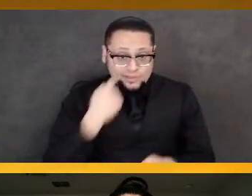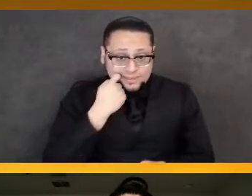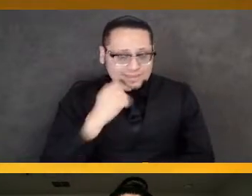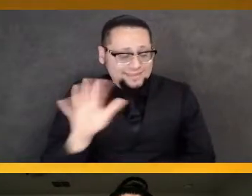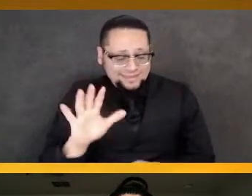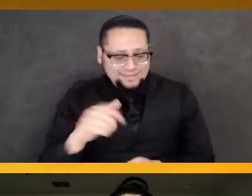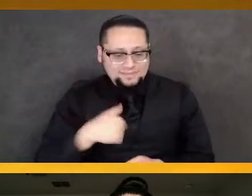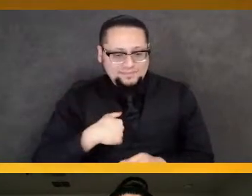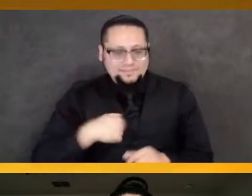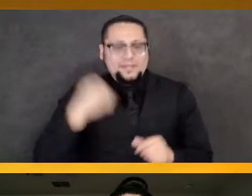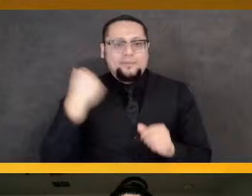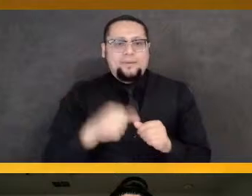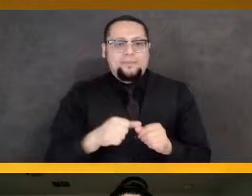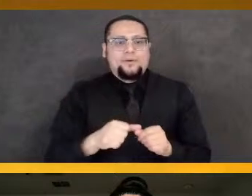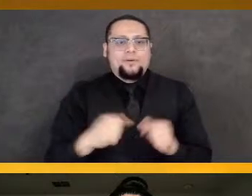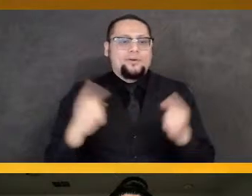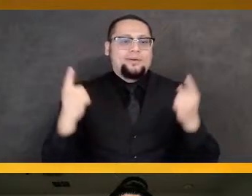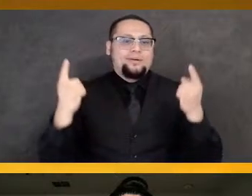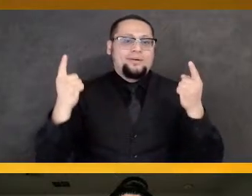we were